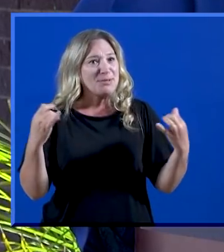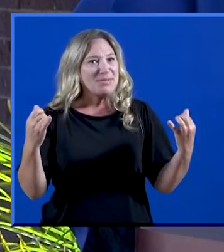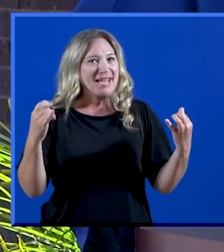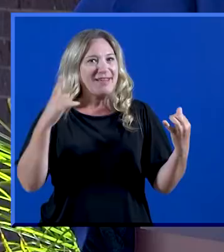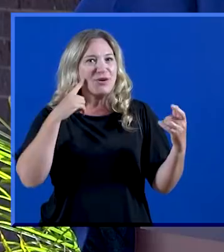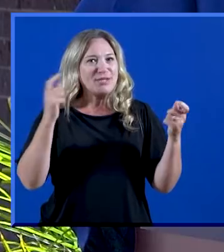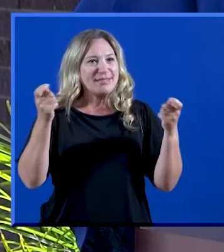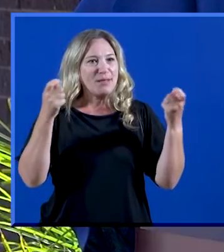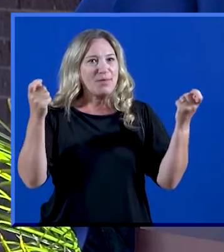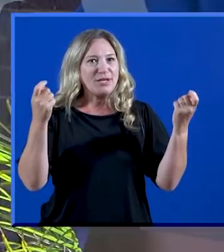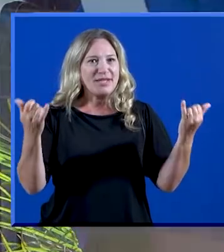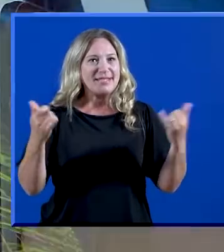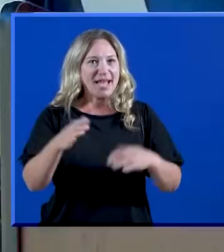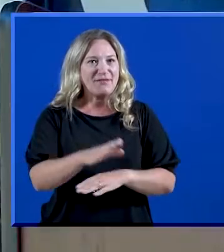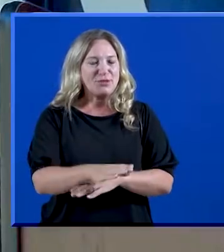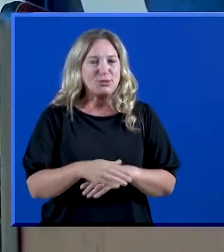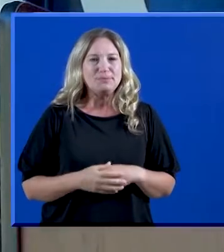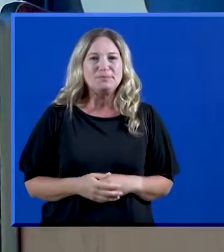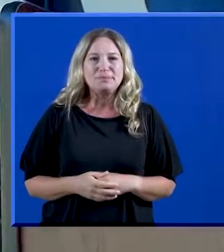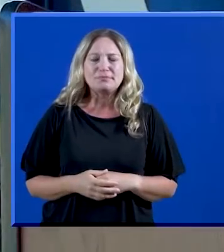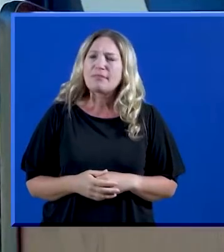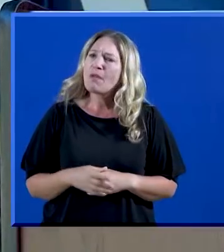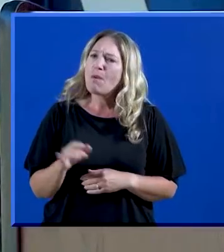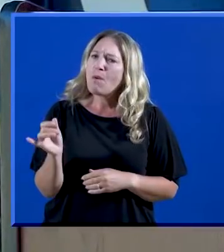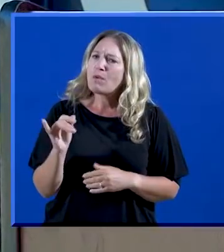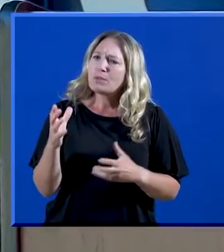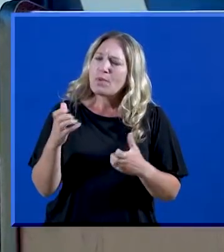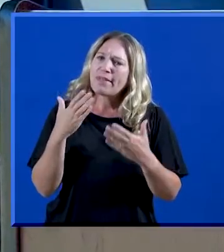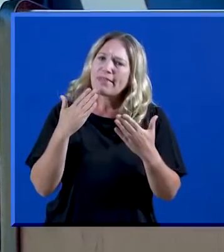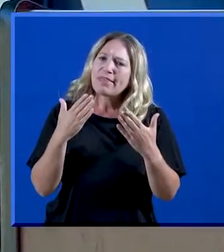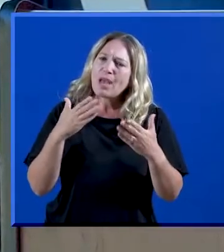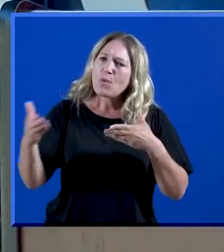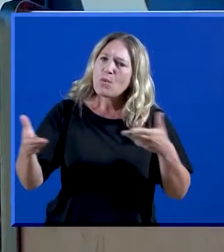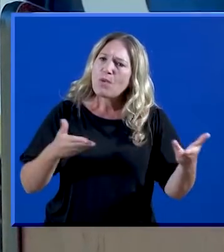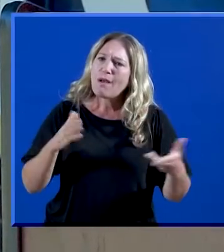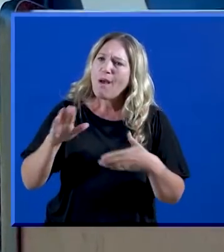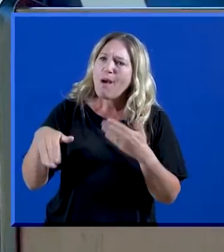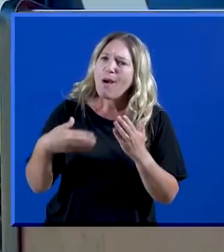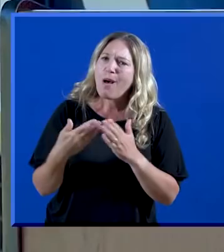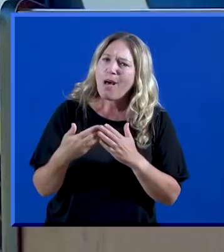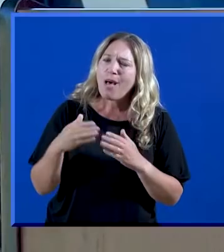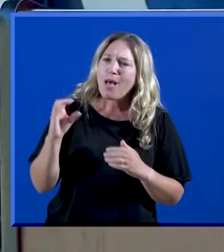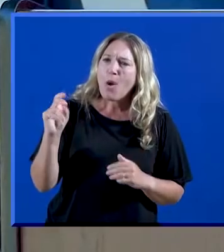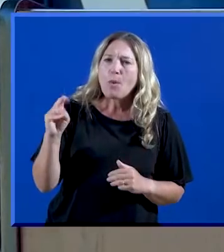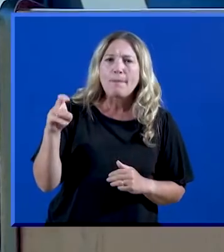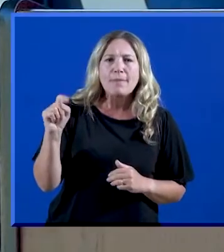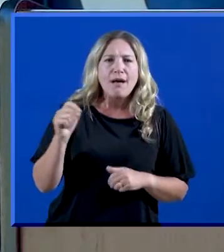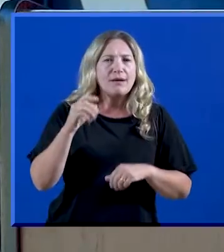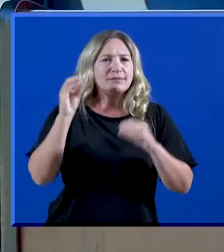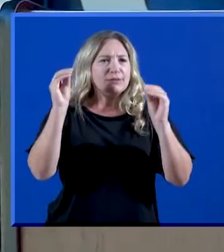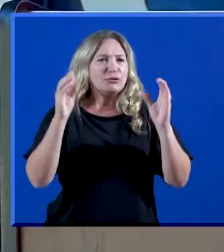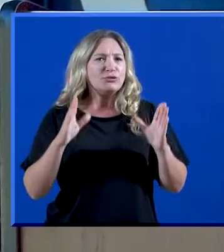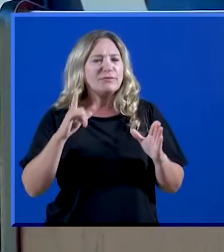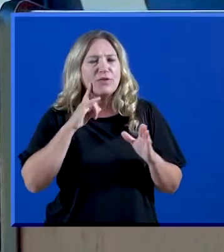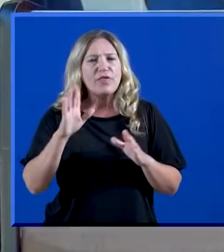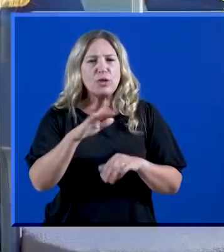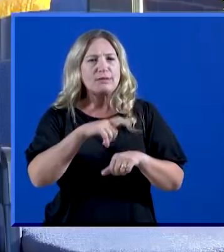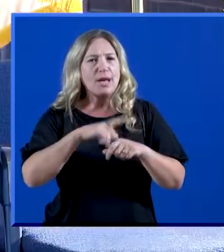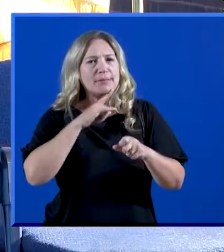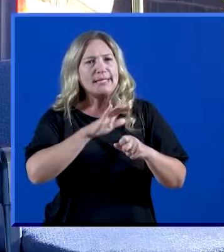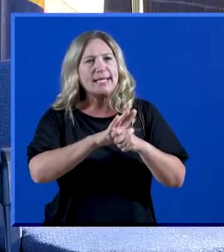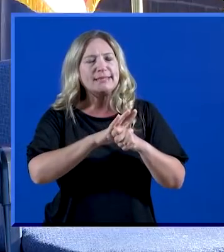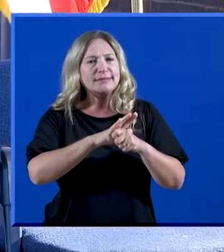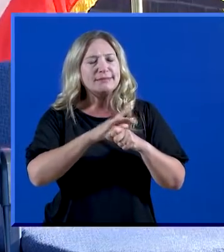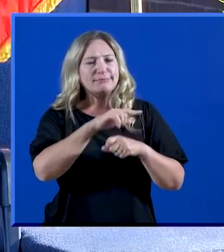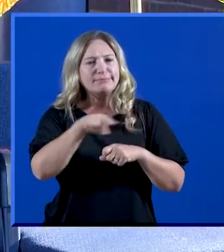our celebration this afternoon. We would like to also thank and welcome all the Oakmont teachers for their time and dedication to the class of 2020.